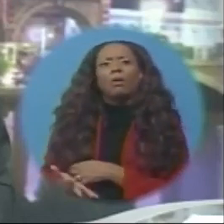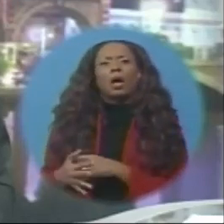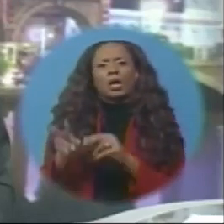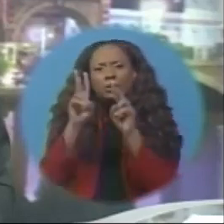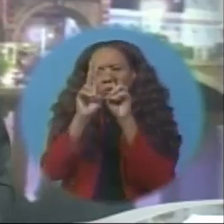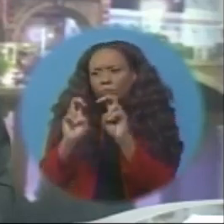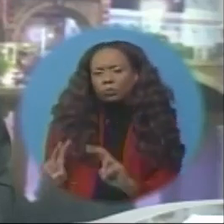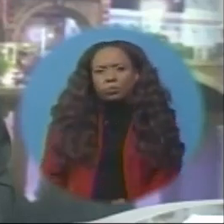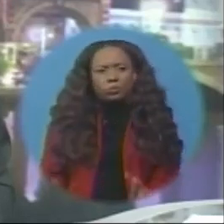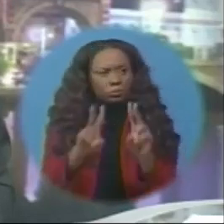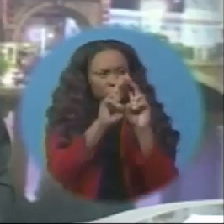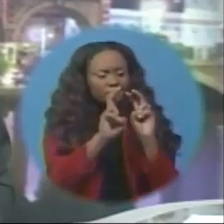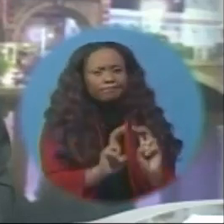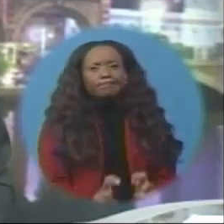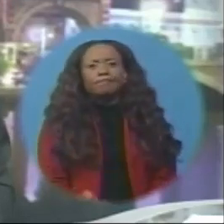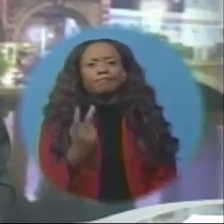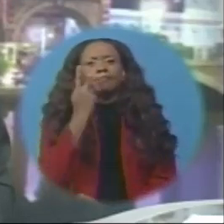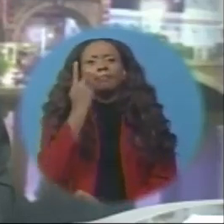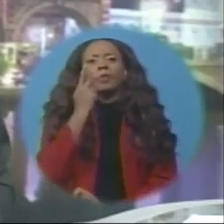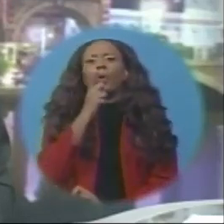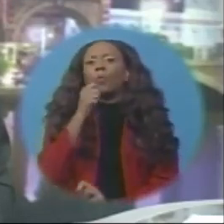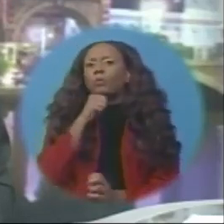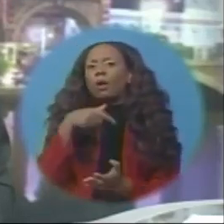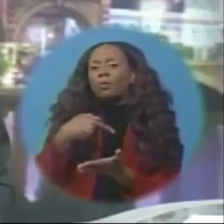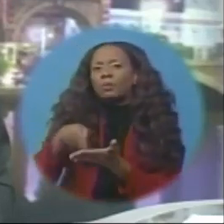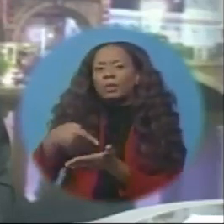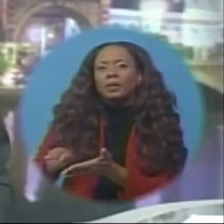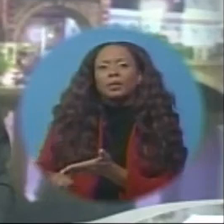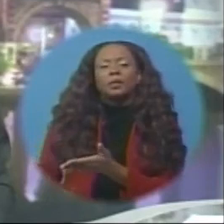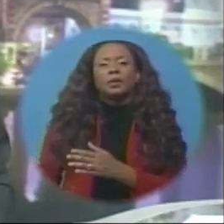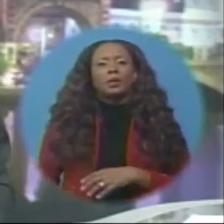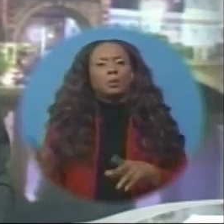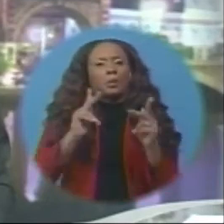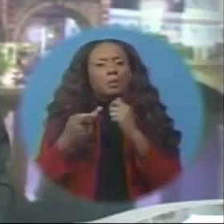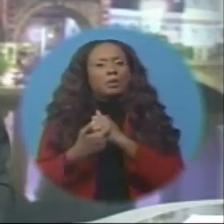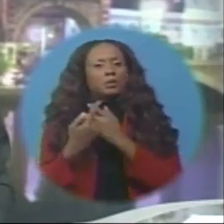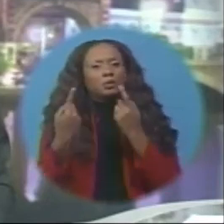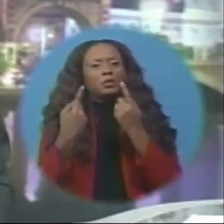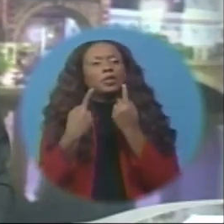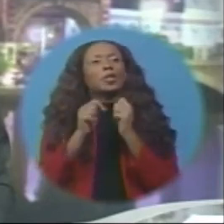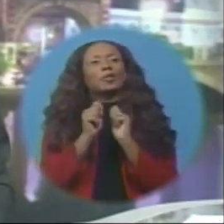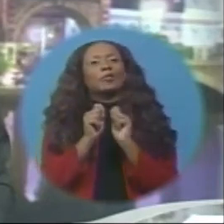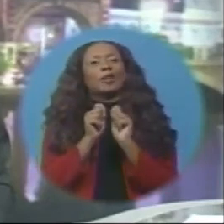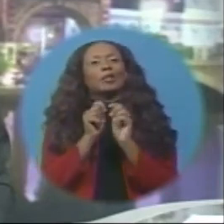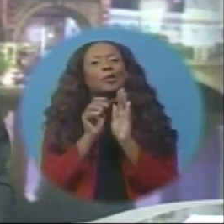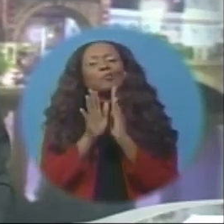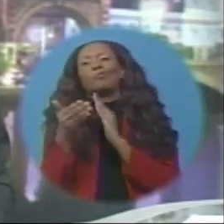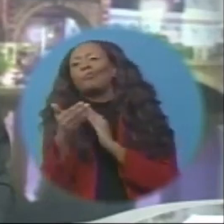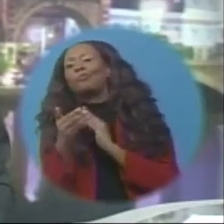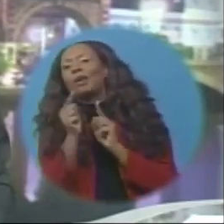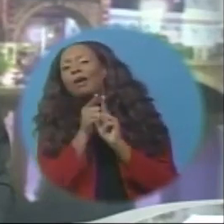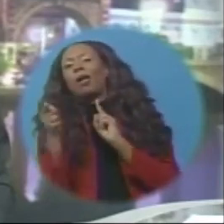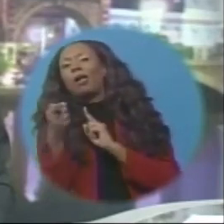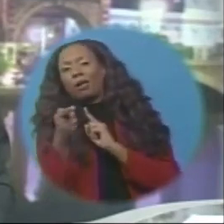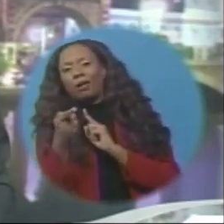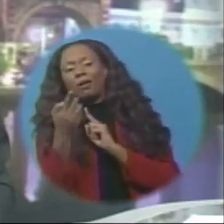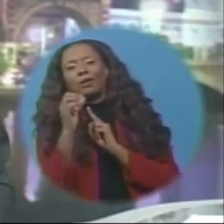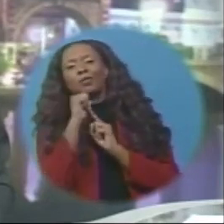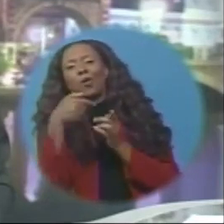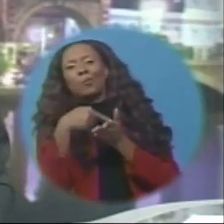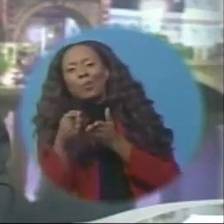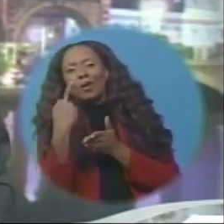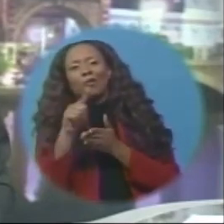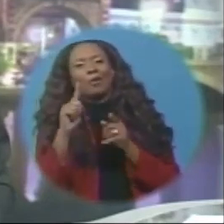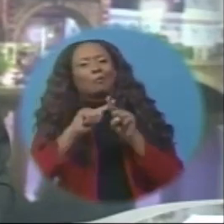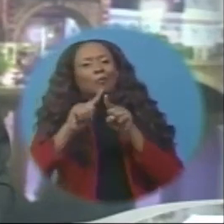and meter auditing. The JPS says it has found that persons have been attempting to bypass their meters for electrical appliances and swimming